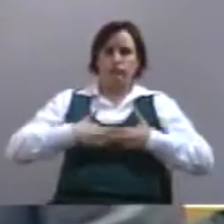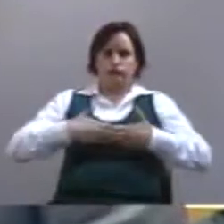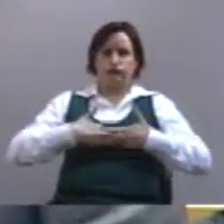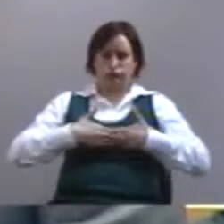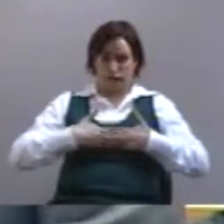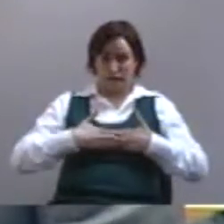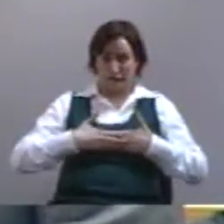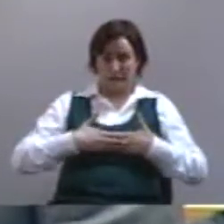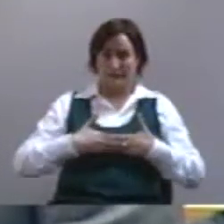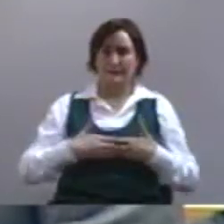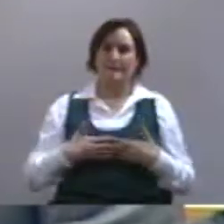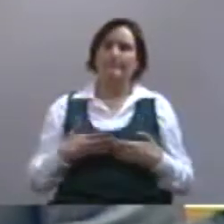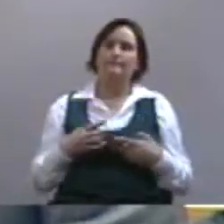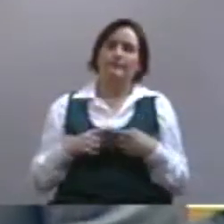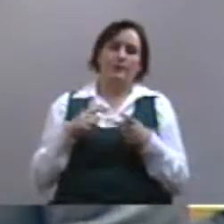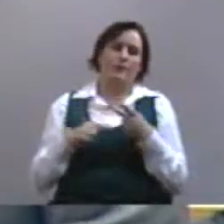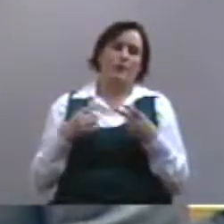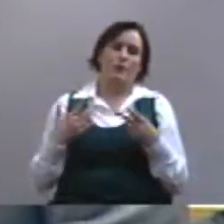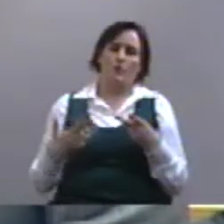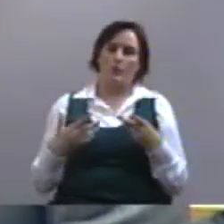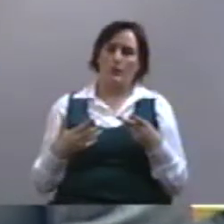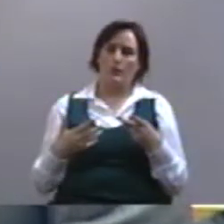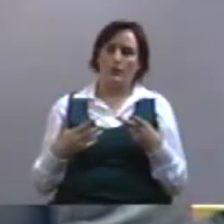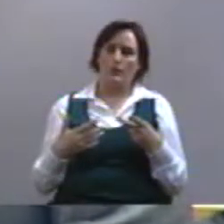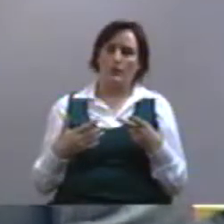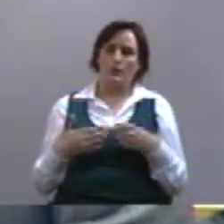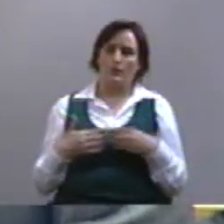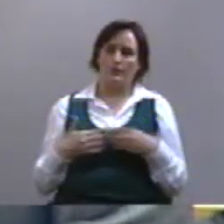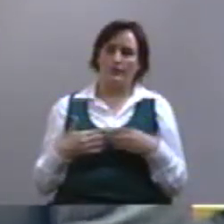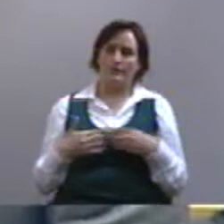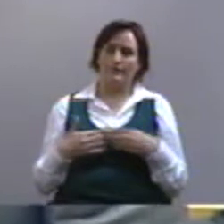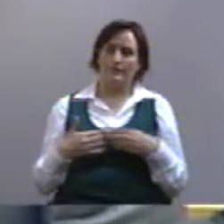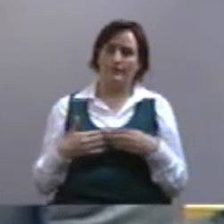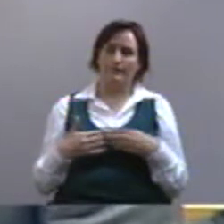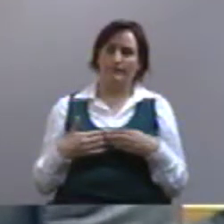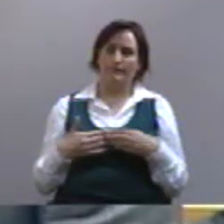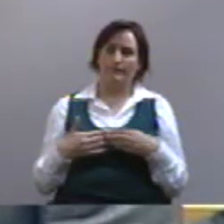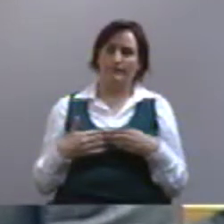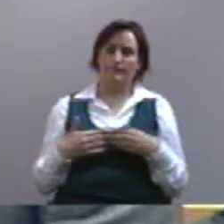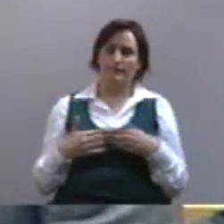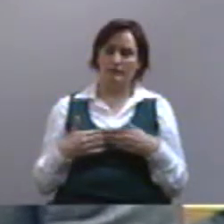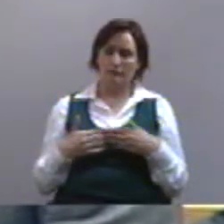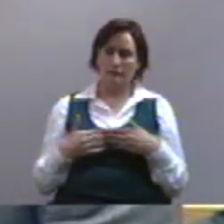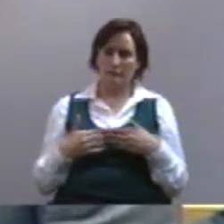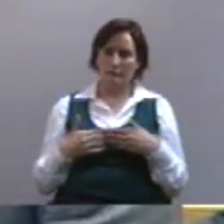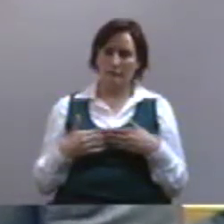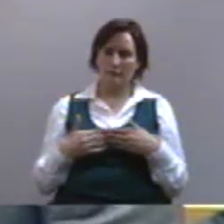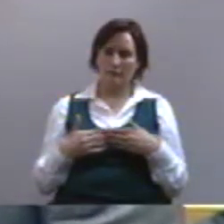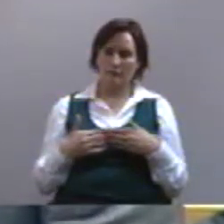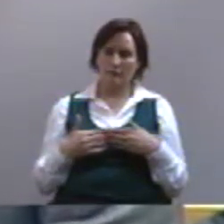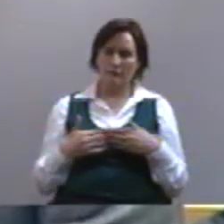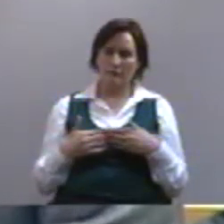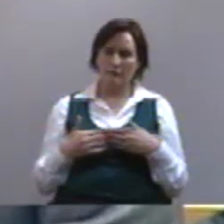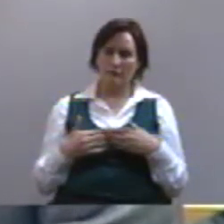the adopt the police, and ensuring that in each and every instance where a